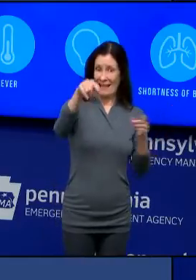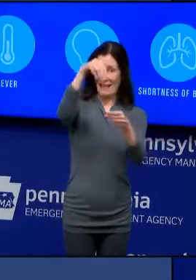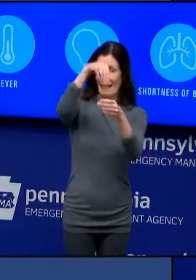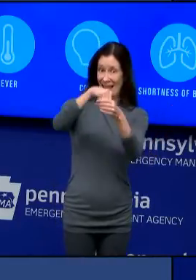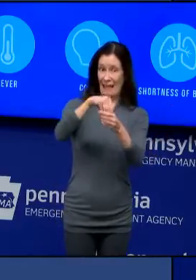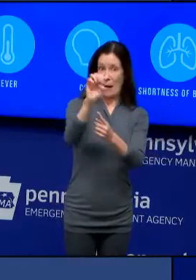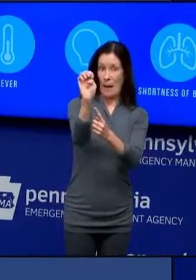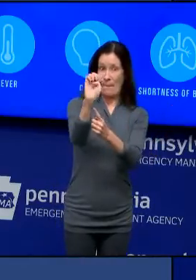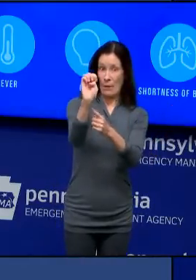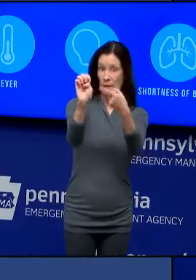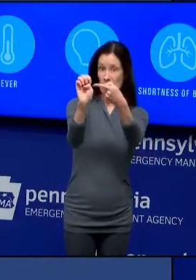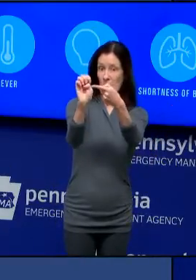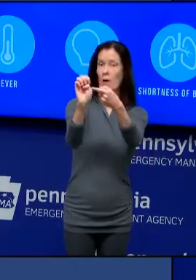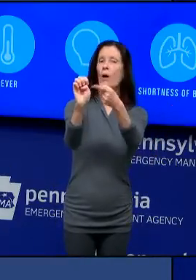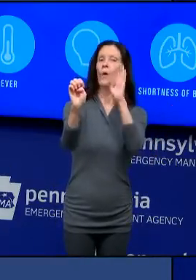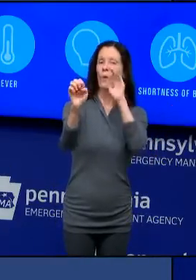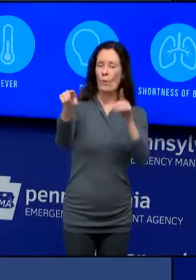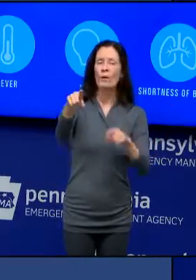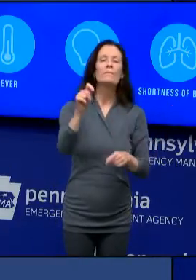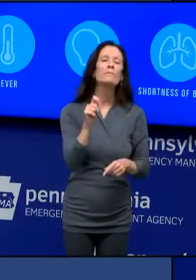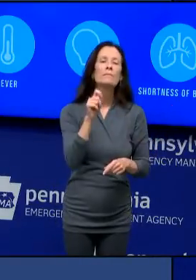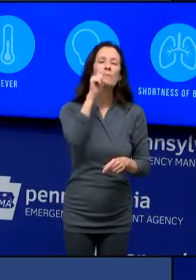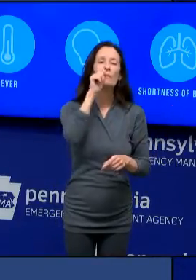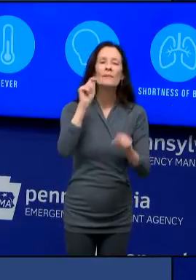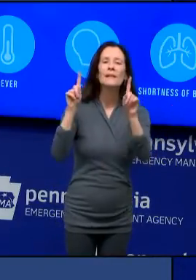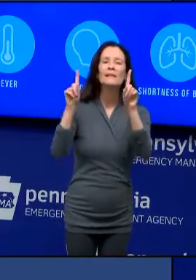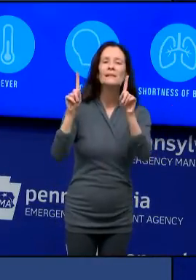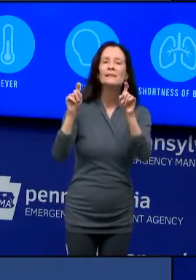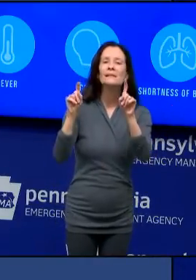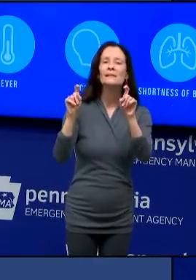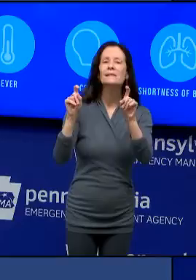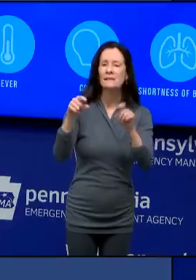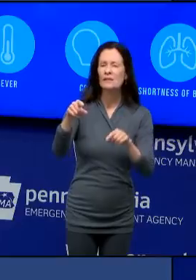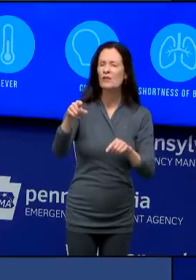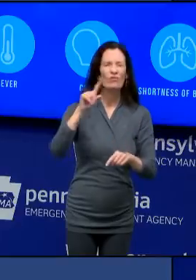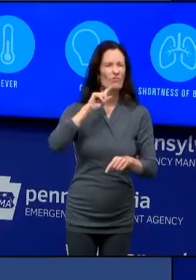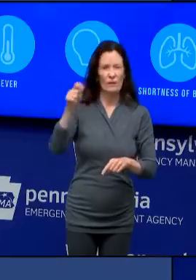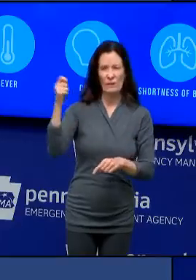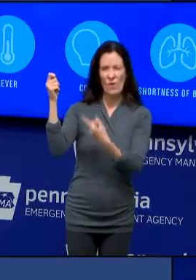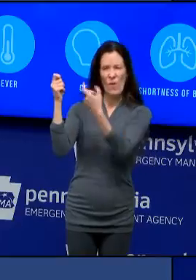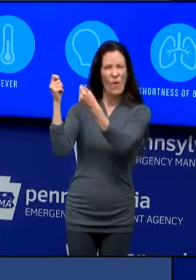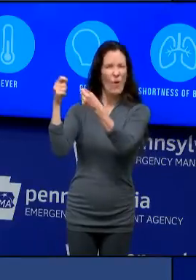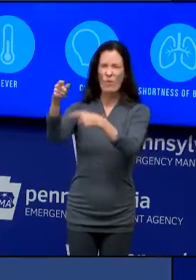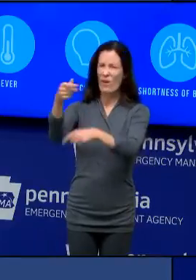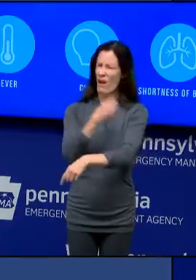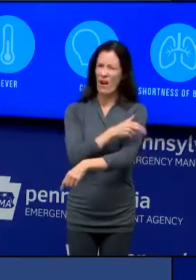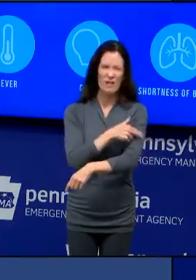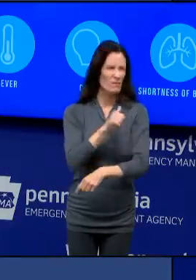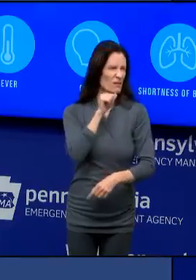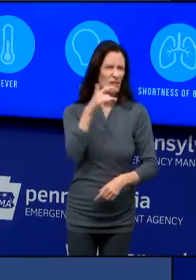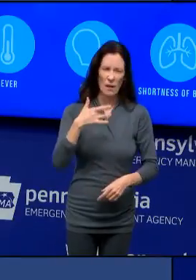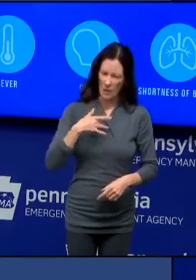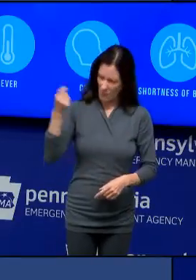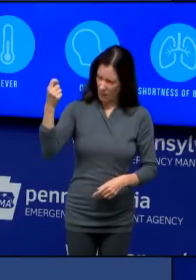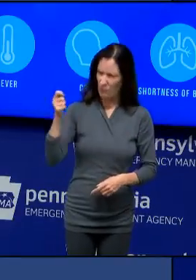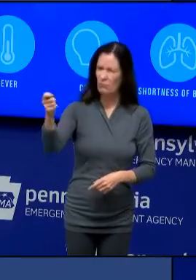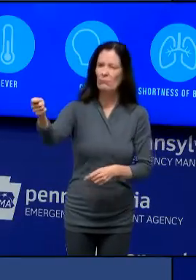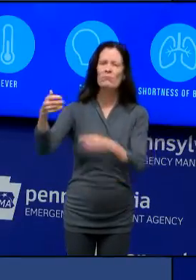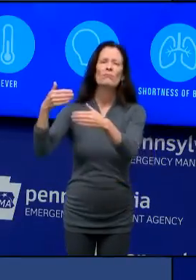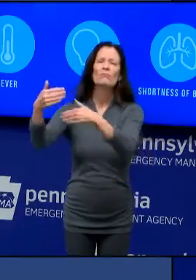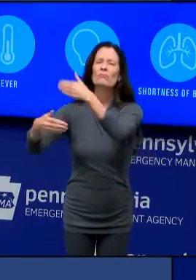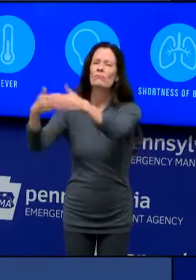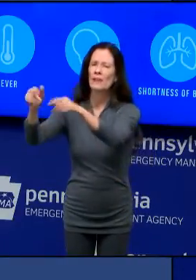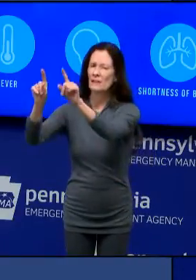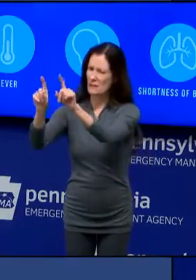would expect that that test would be run. I think it would be important for her to reach out to that hospital to try to find out the results